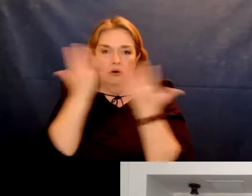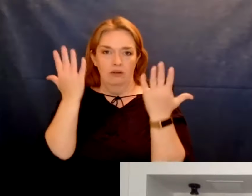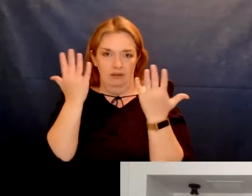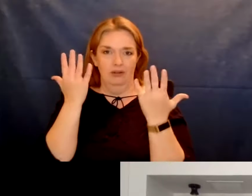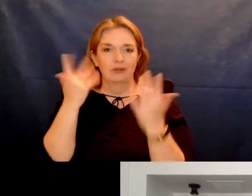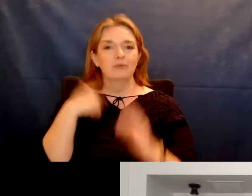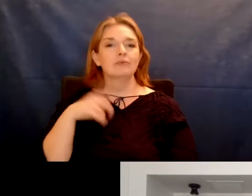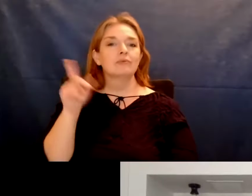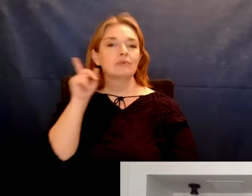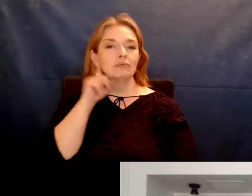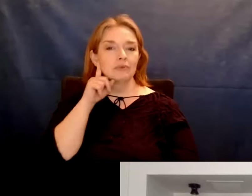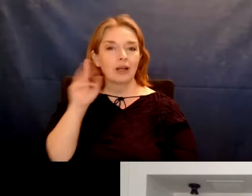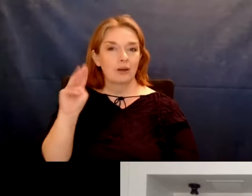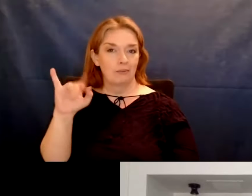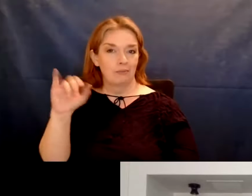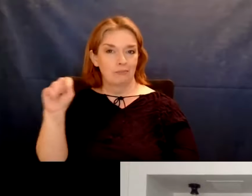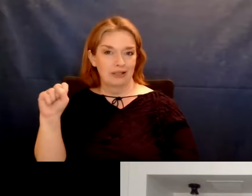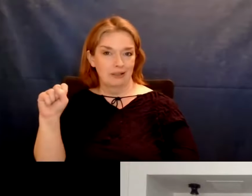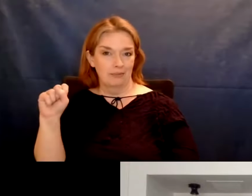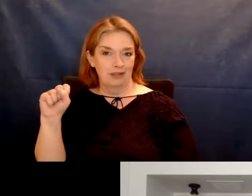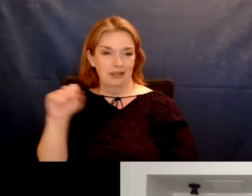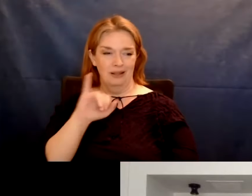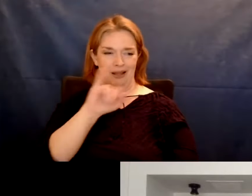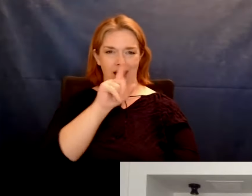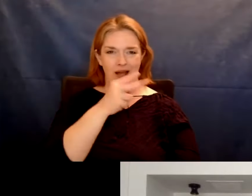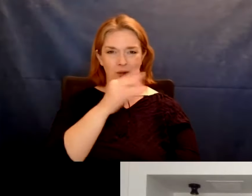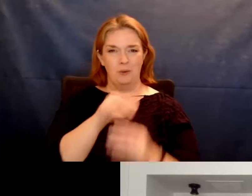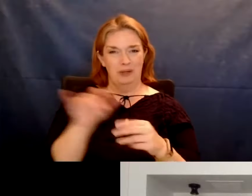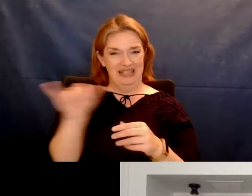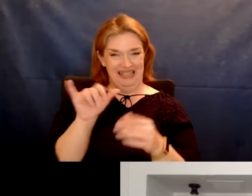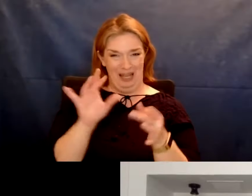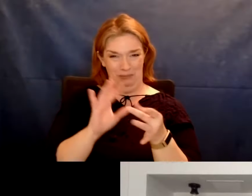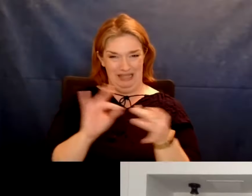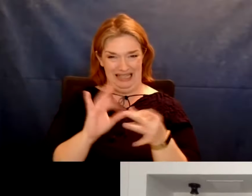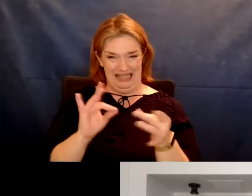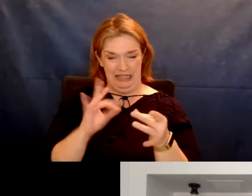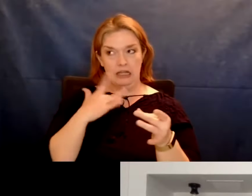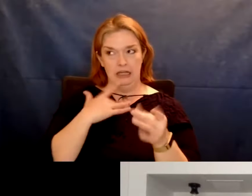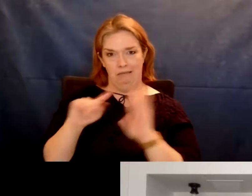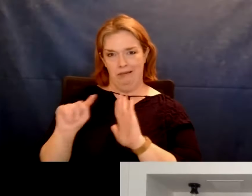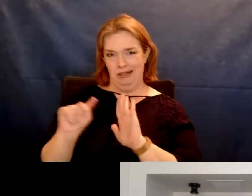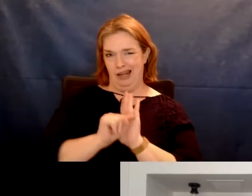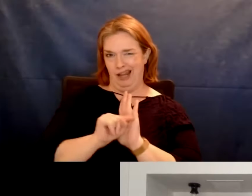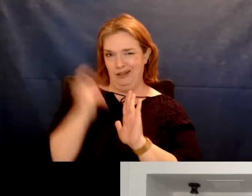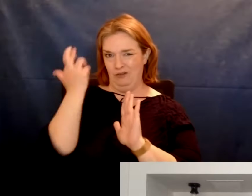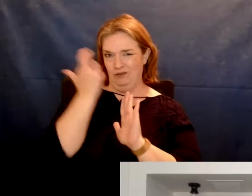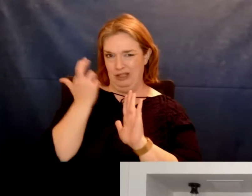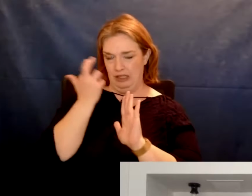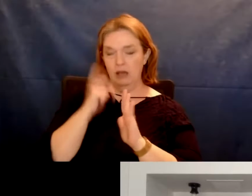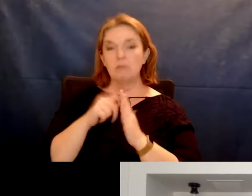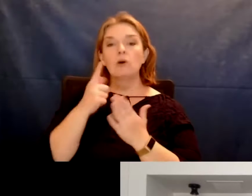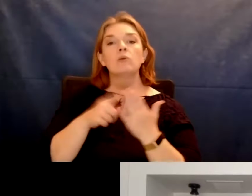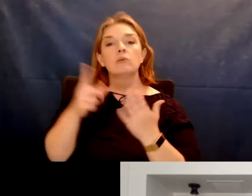Missouri or Mississippi and Idaho mentioned in the same sentence, it's usually for a negative reason. Having shared what you've seen here,